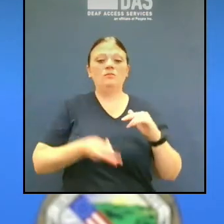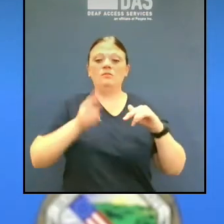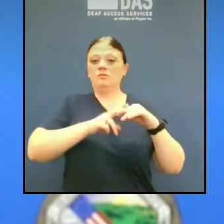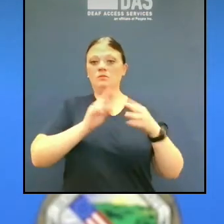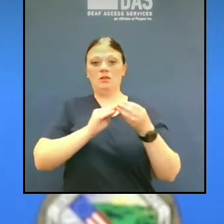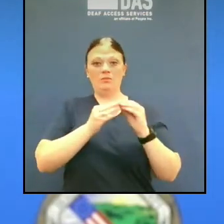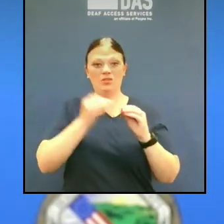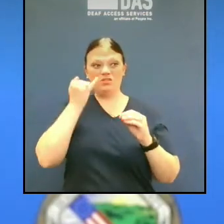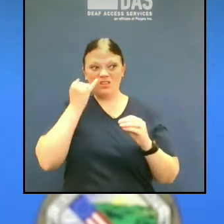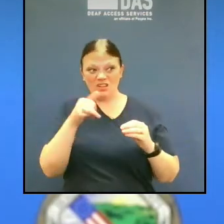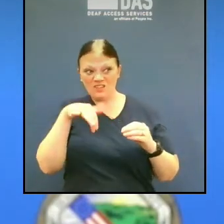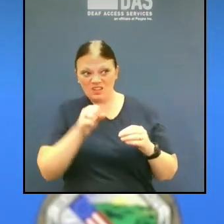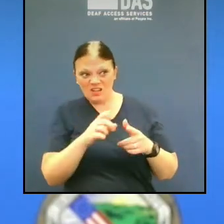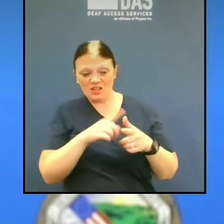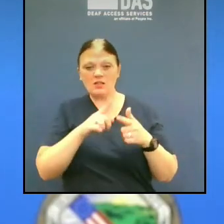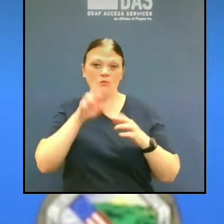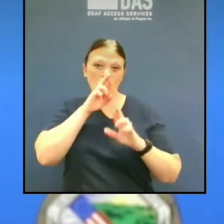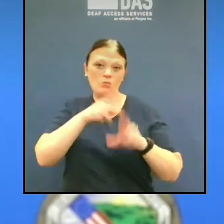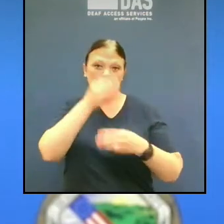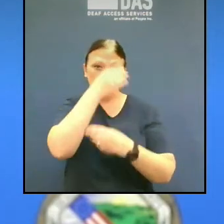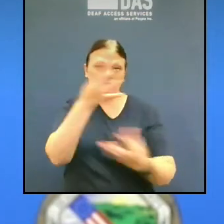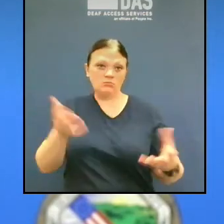numbers. If we do, we'll report that to the public.